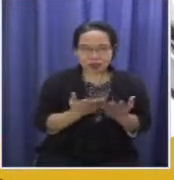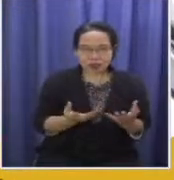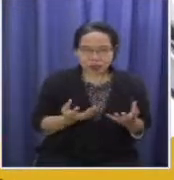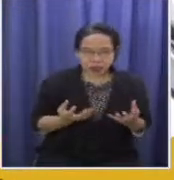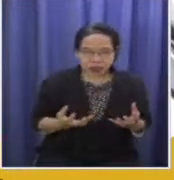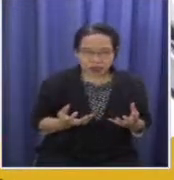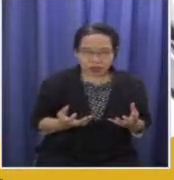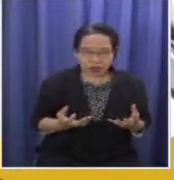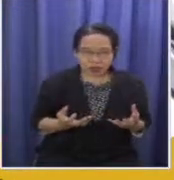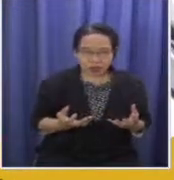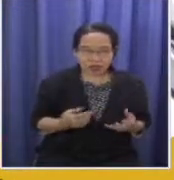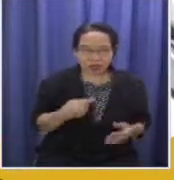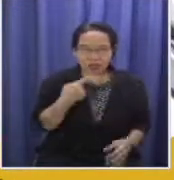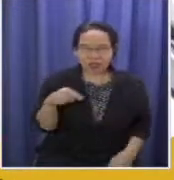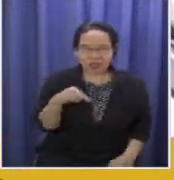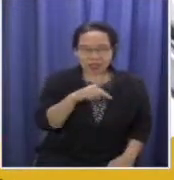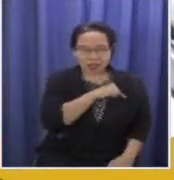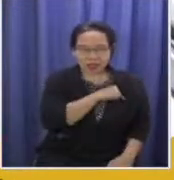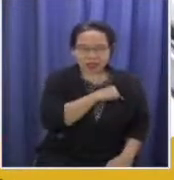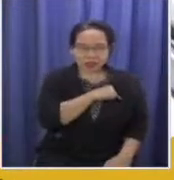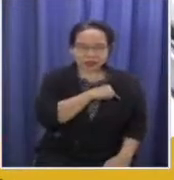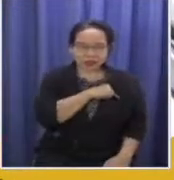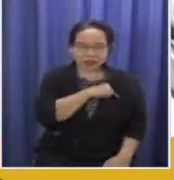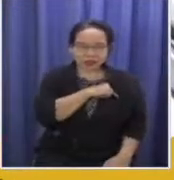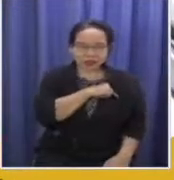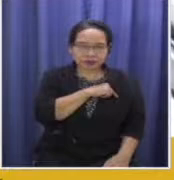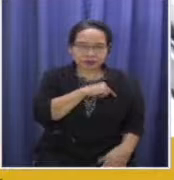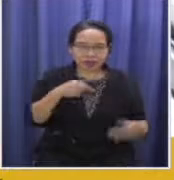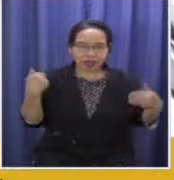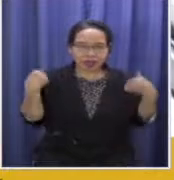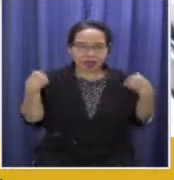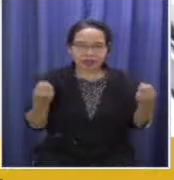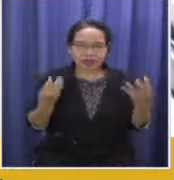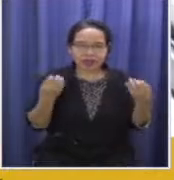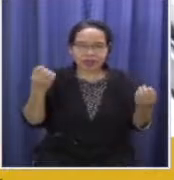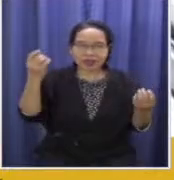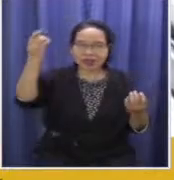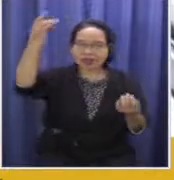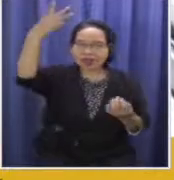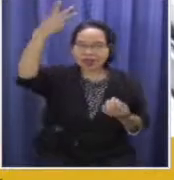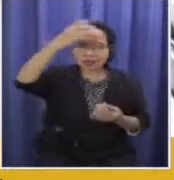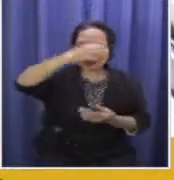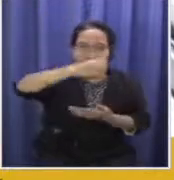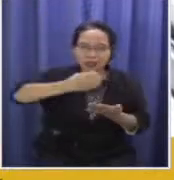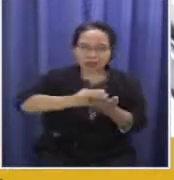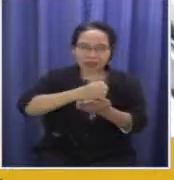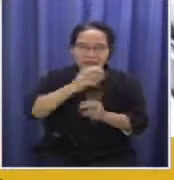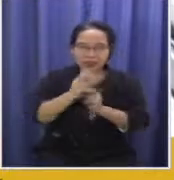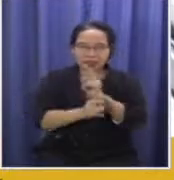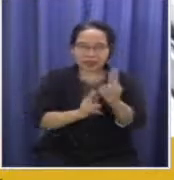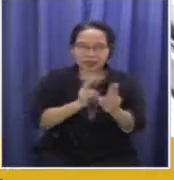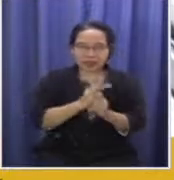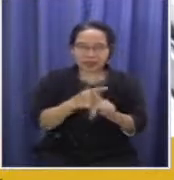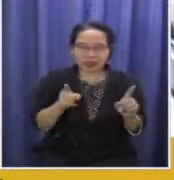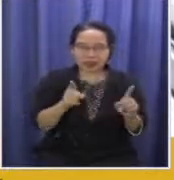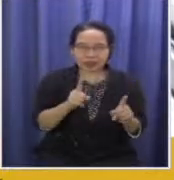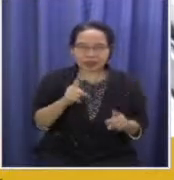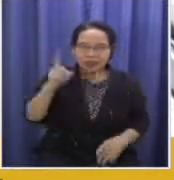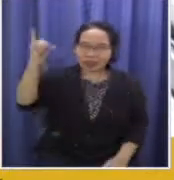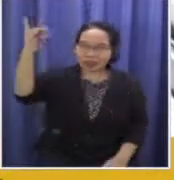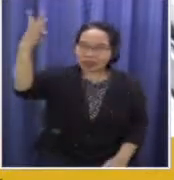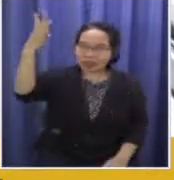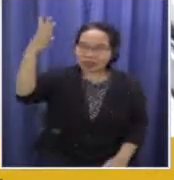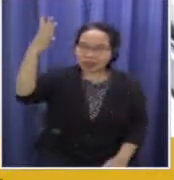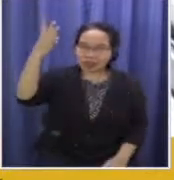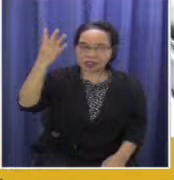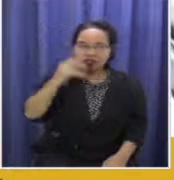to tell us, that there are so many lights in the entire universe, but there are lights which